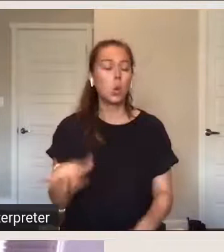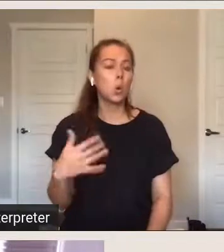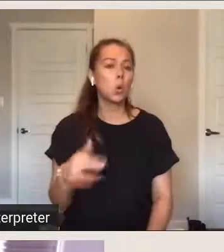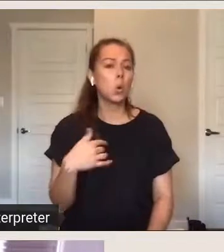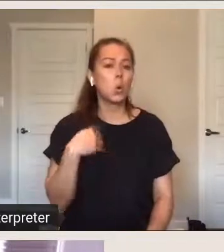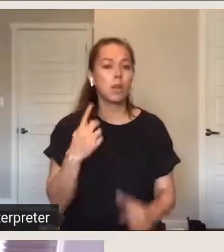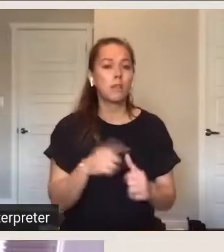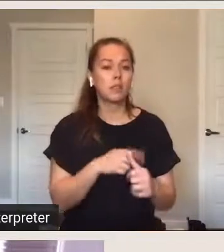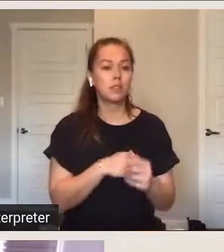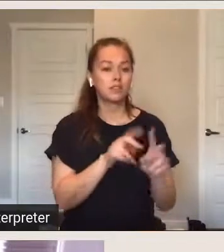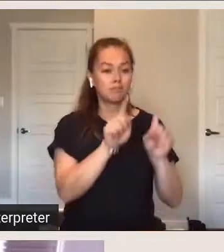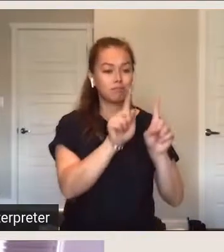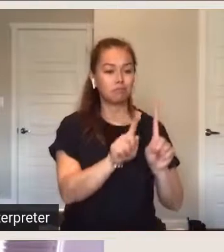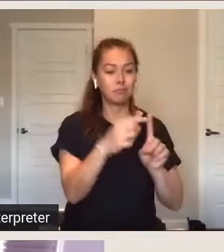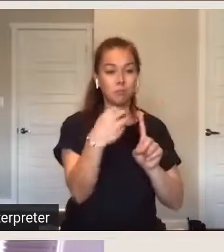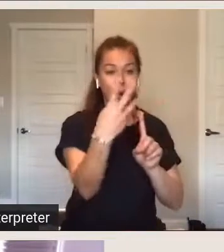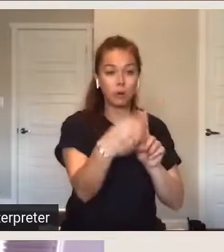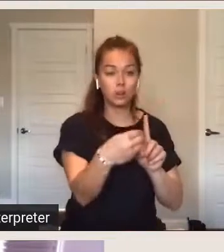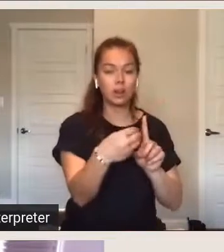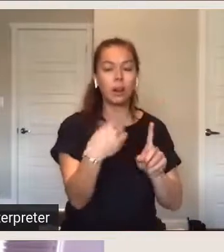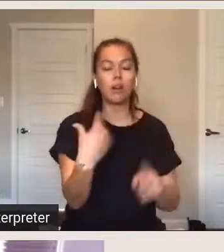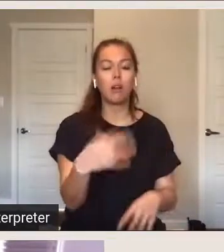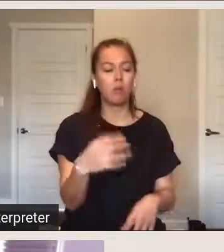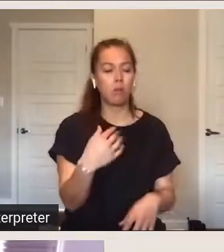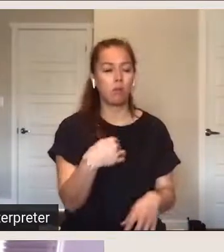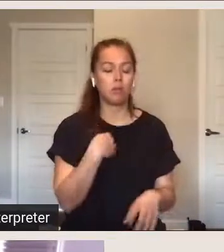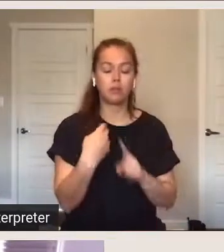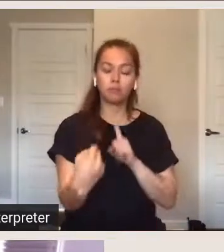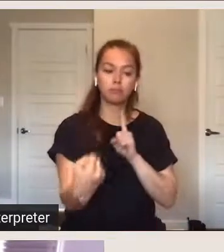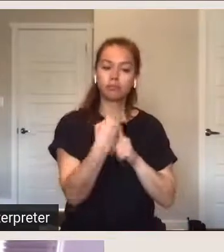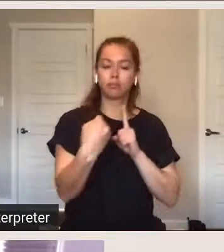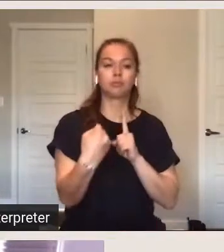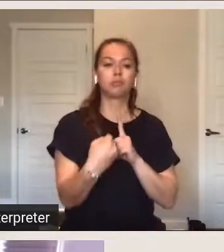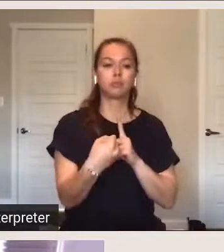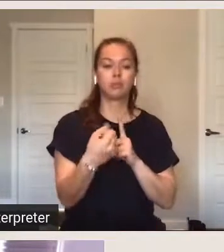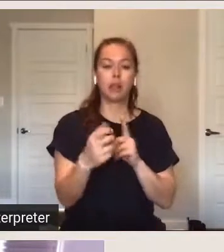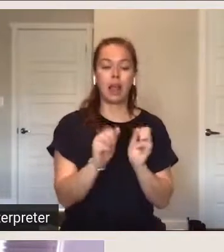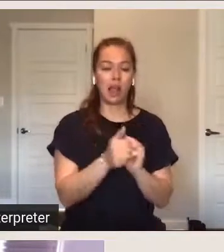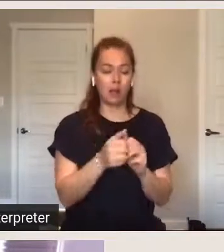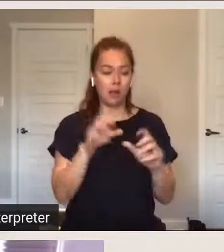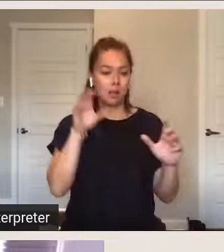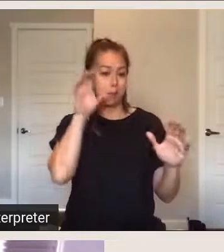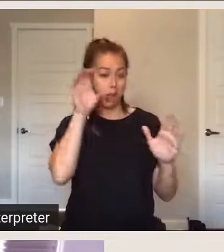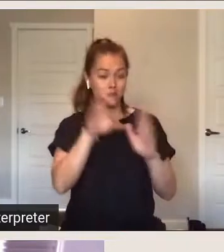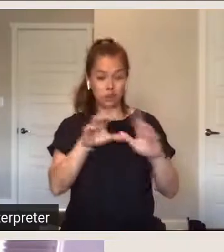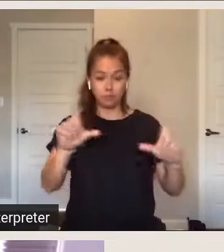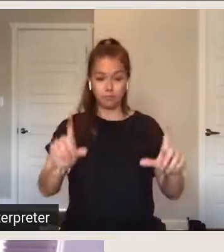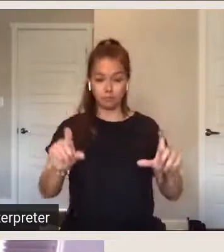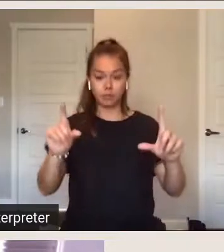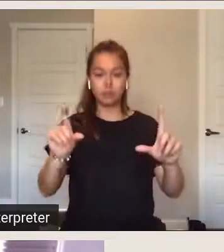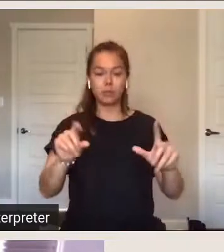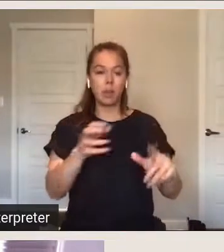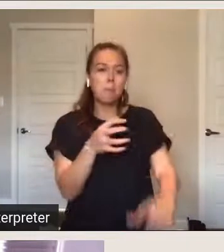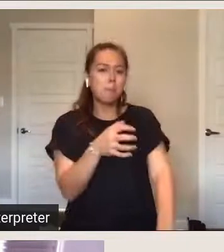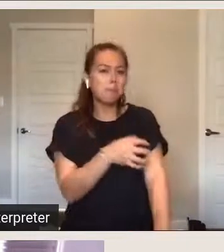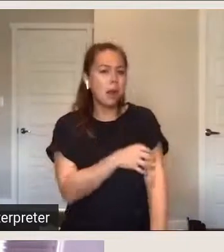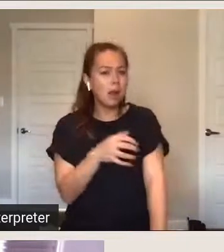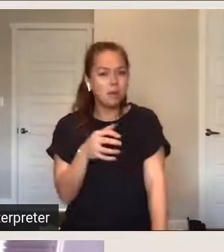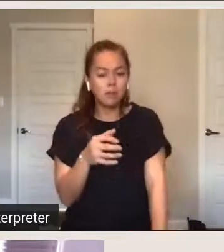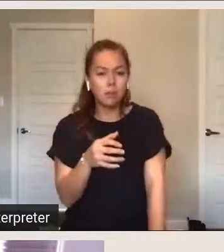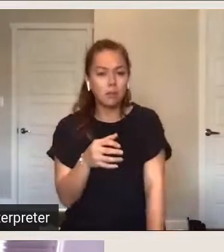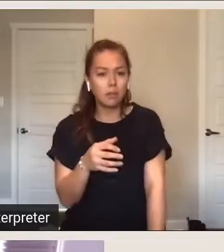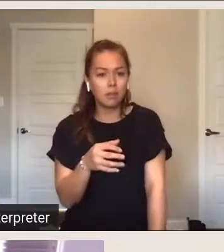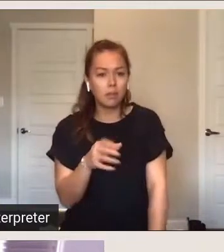me think again about like the power of photographs and just how it really can capture and document that